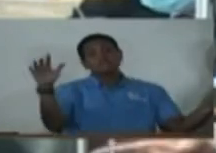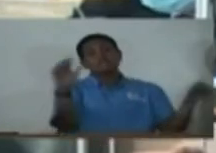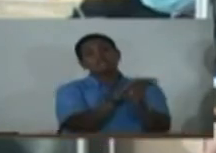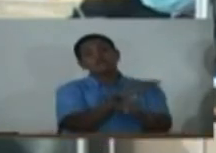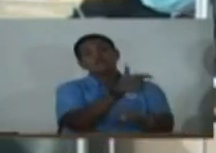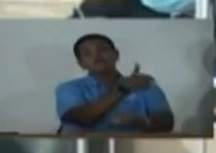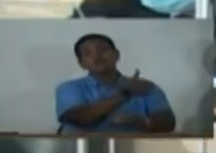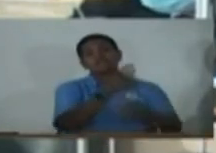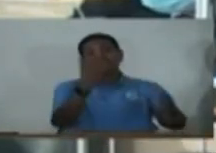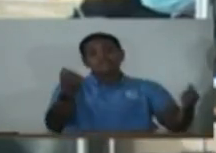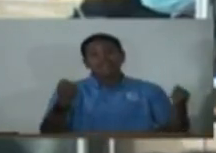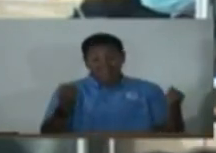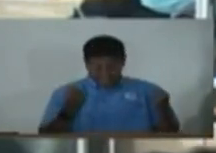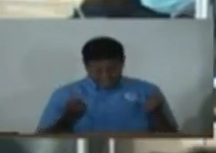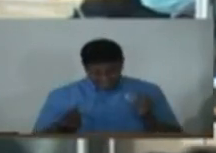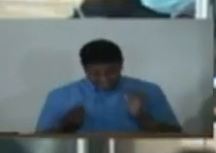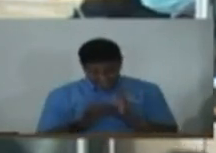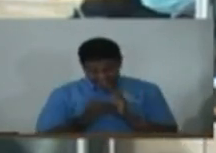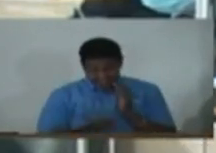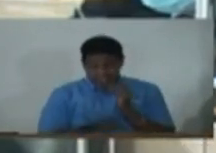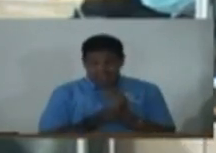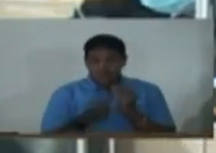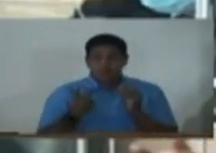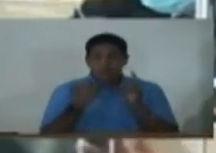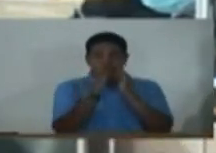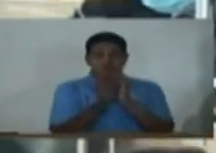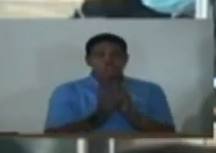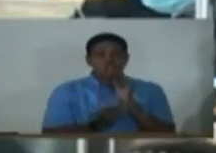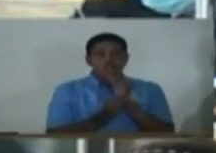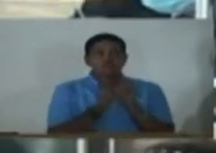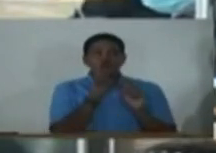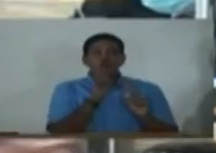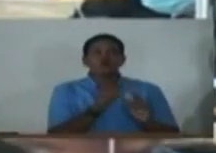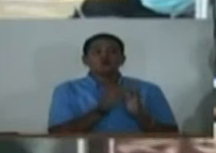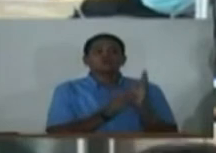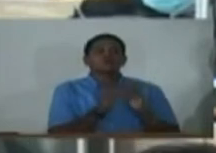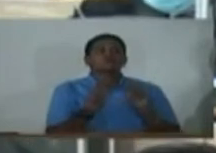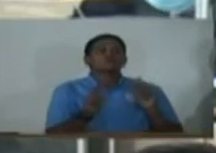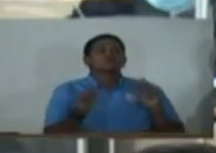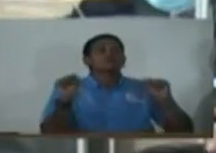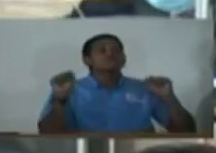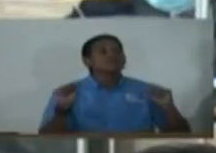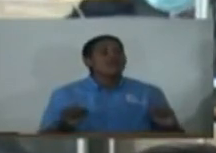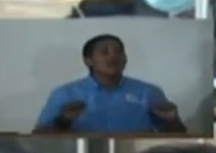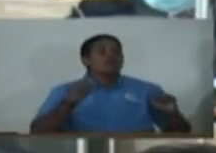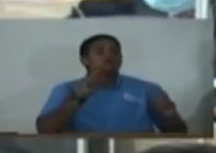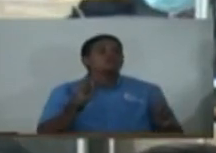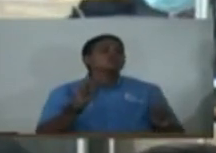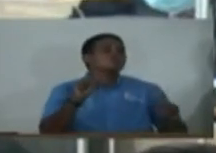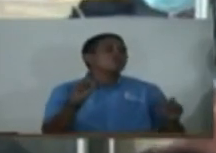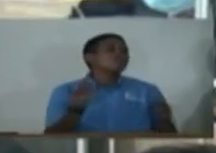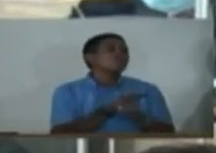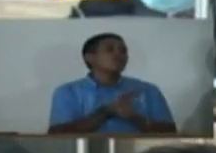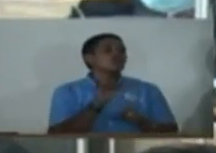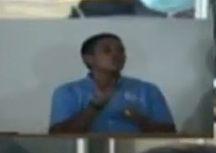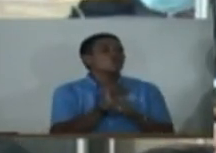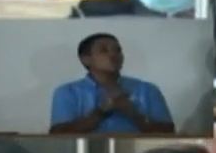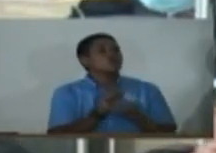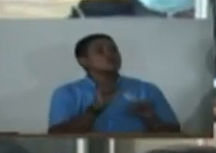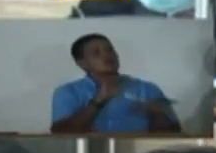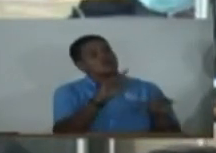vaccinated, again, we will make adjustments to the order so that persons can return fully to work once they are